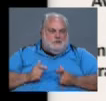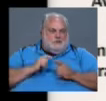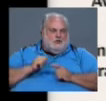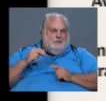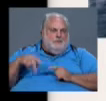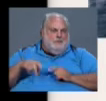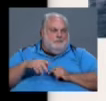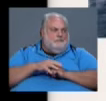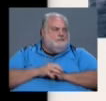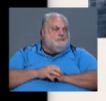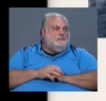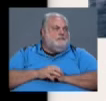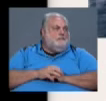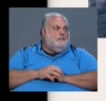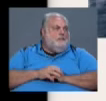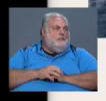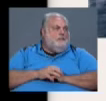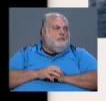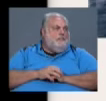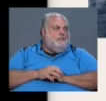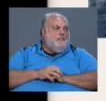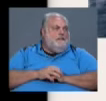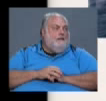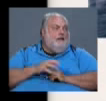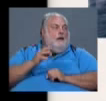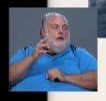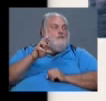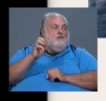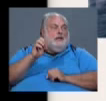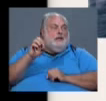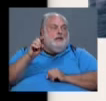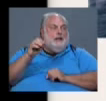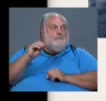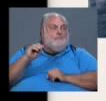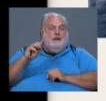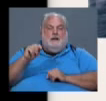slide, please. So this shows the Freedom variant. This is